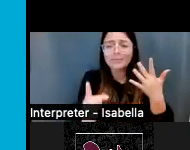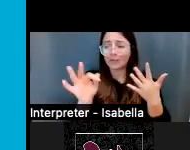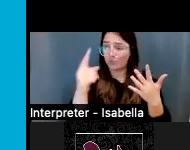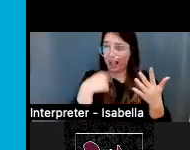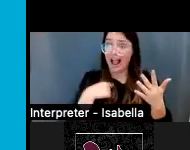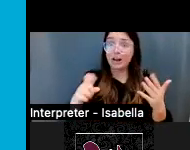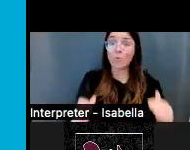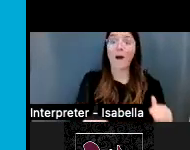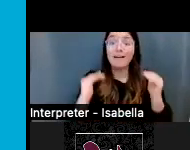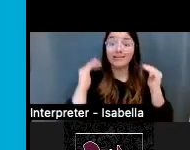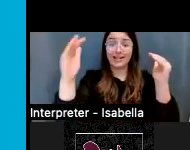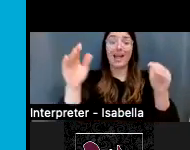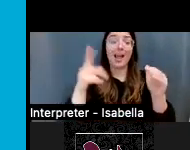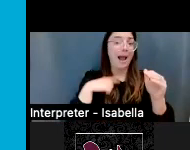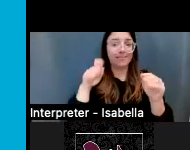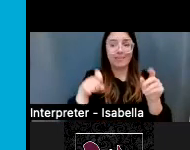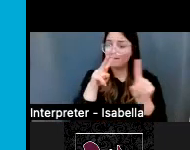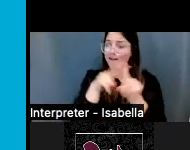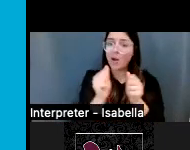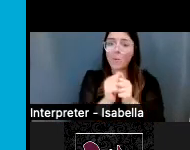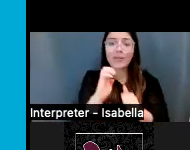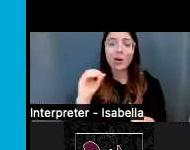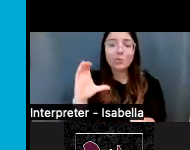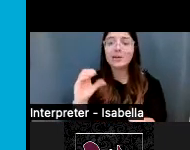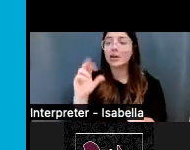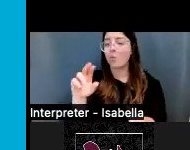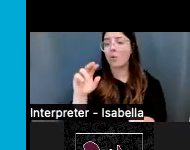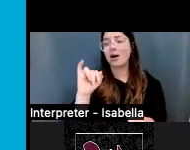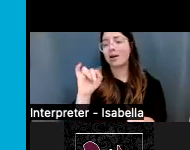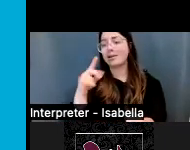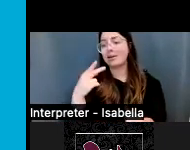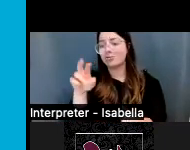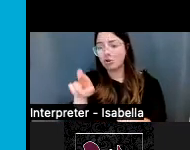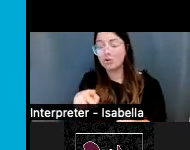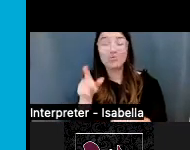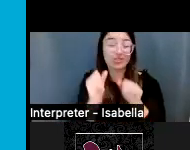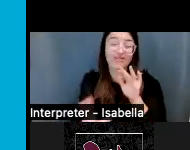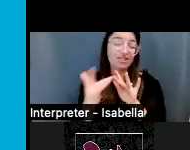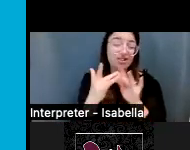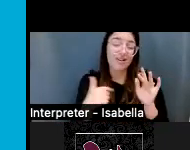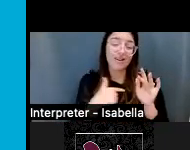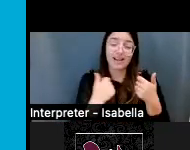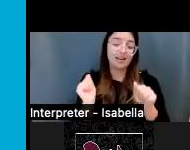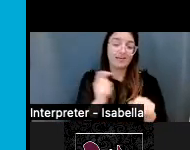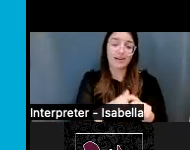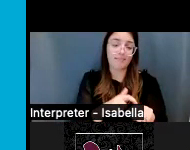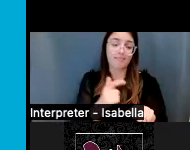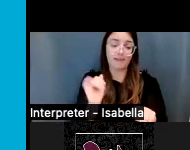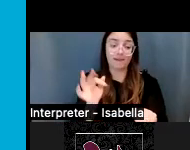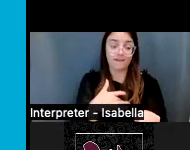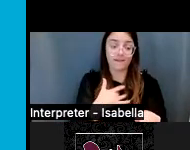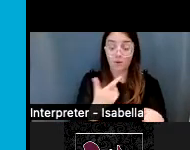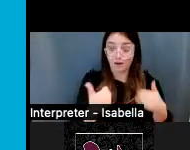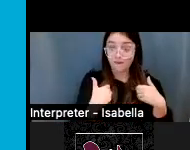to filing with the EEOC or with the IDHR. And so, you know, you can reach out to us again at any stage when you're experiencing this, if you think you're having a